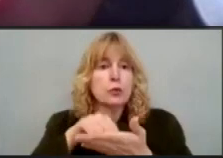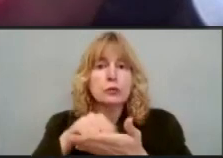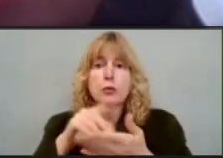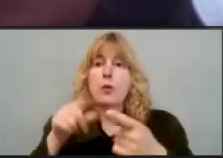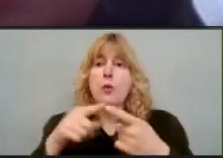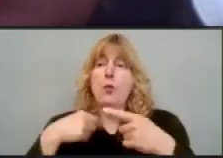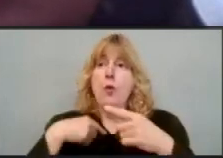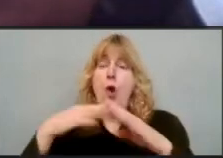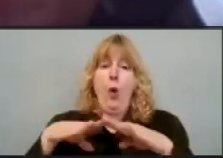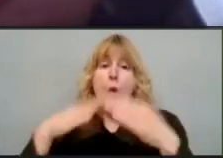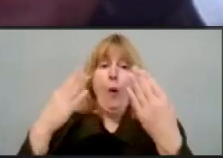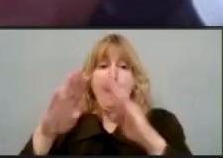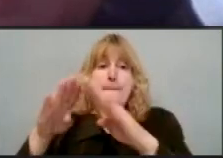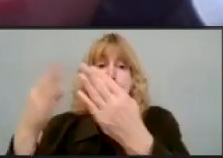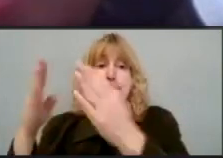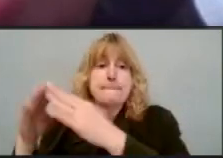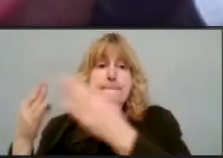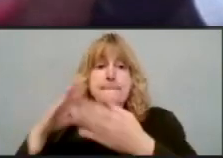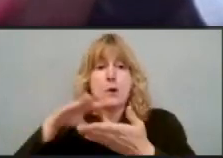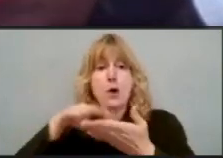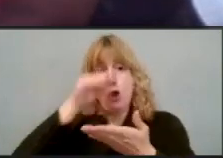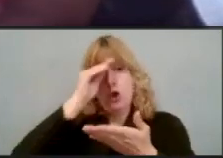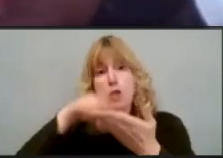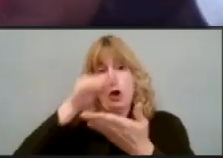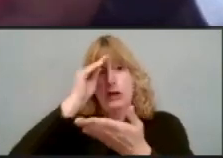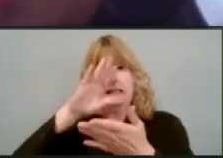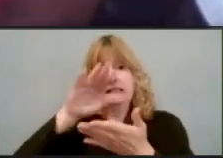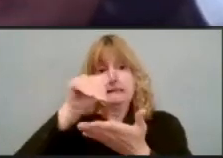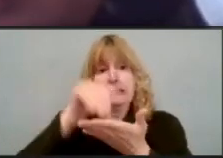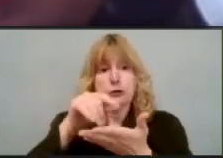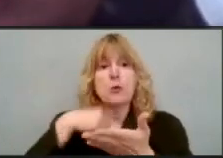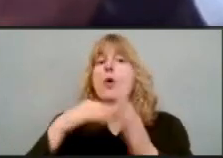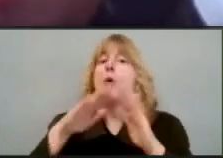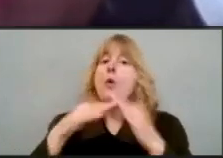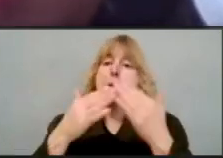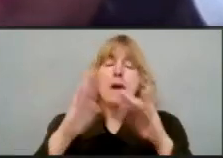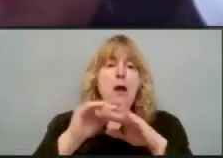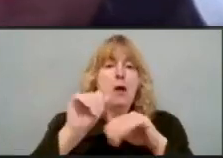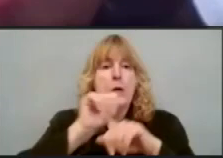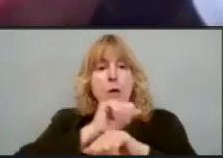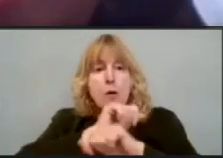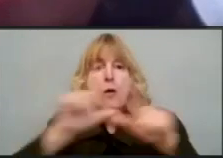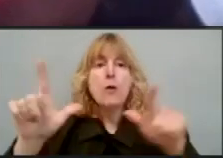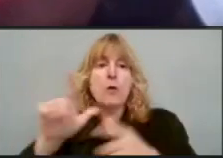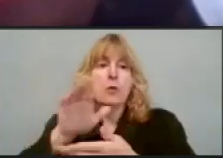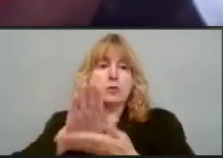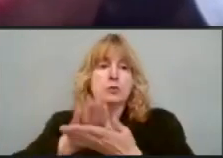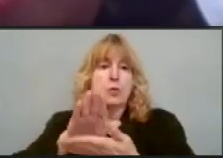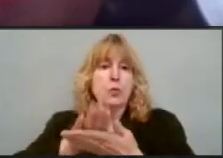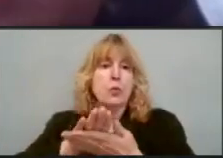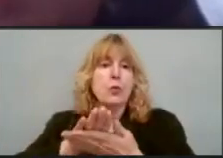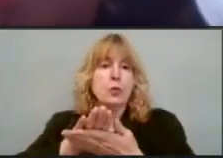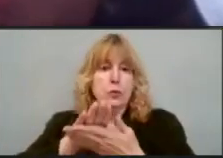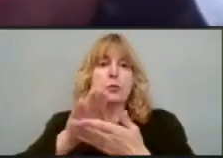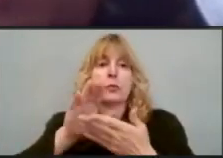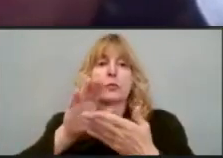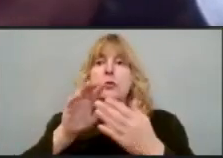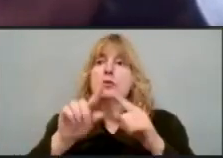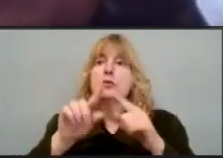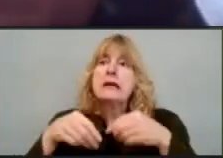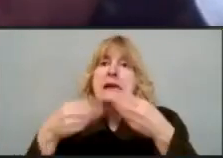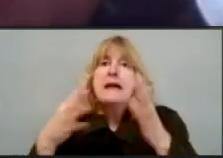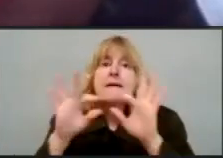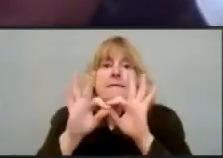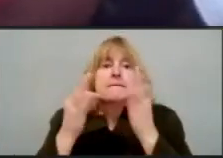up the learning centers, we open them at all the schools to give families who need that